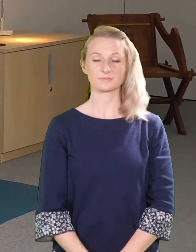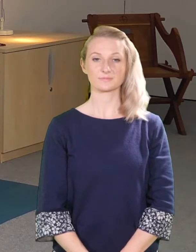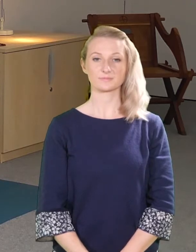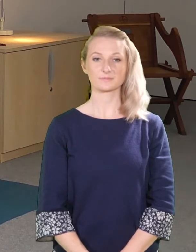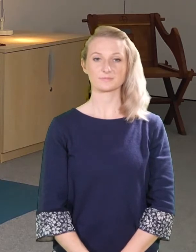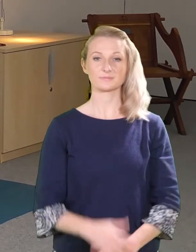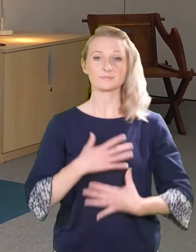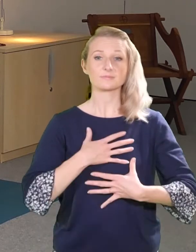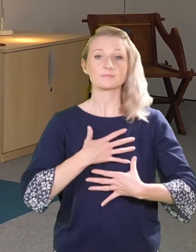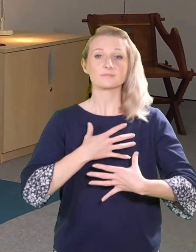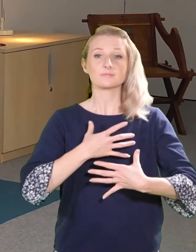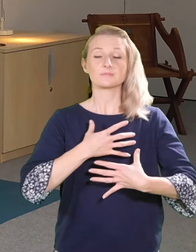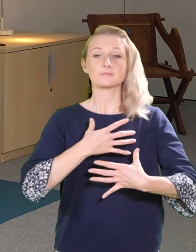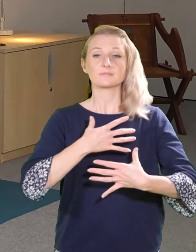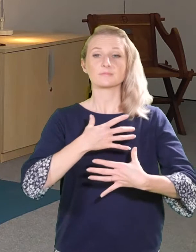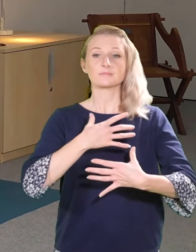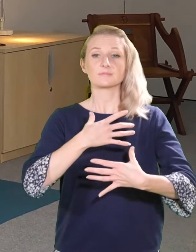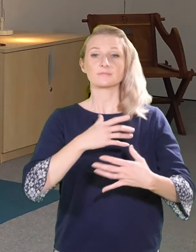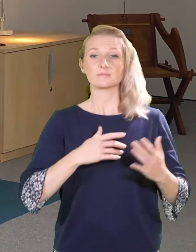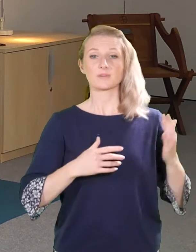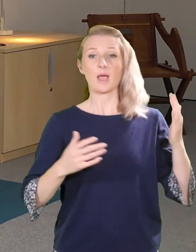And on the next in-breath, lift up.